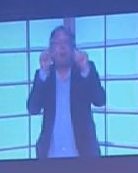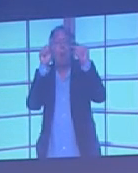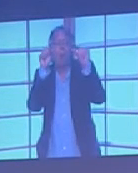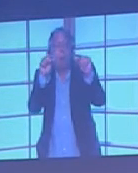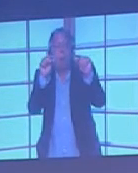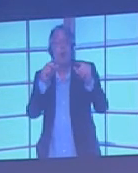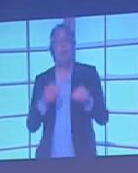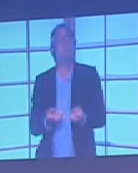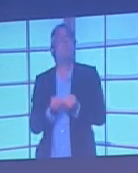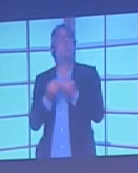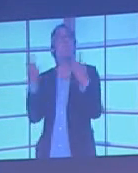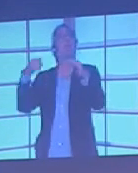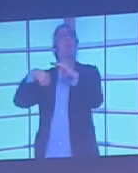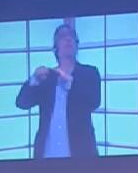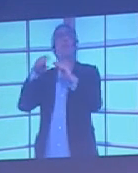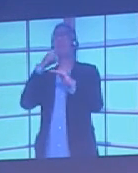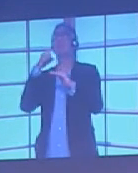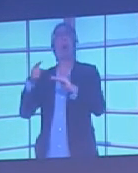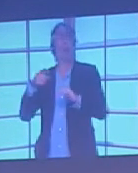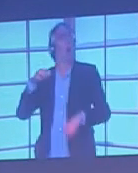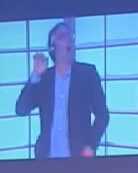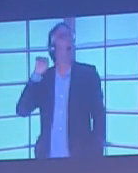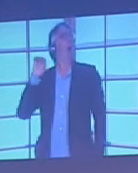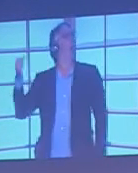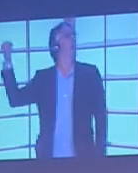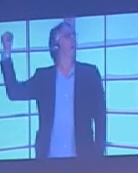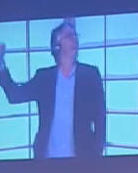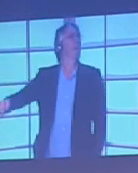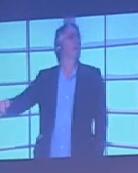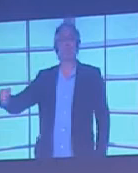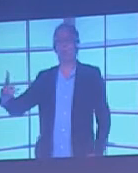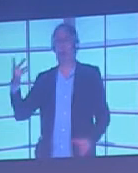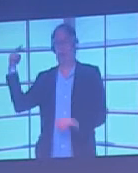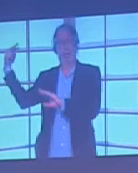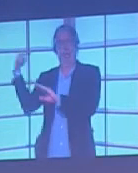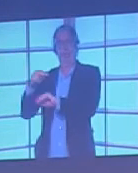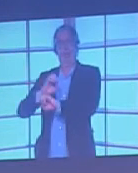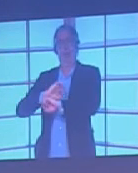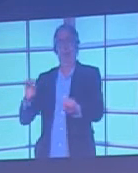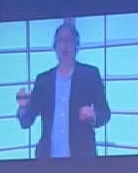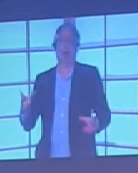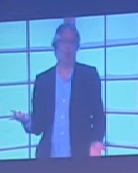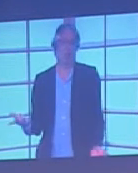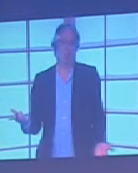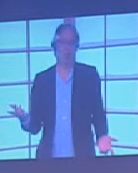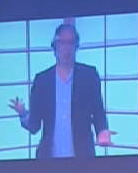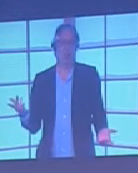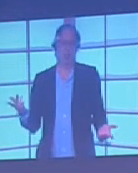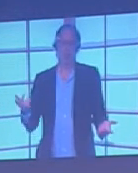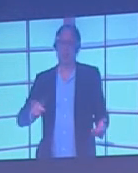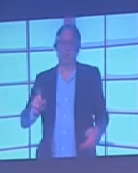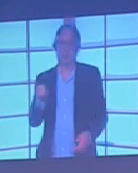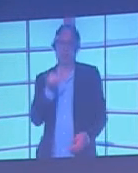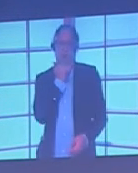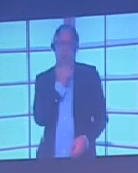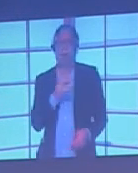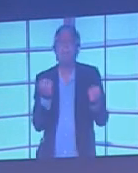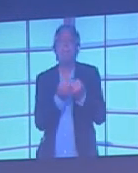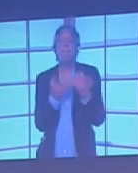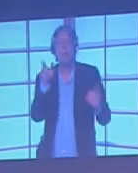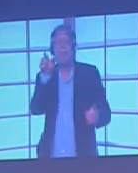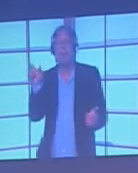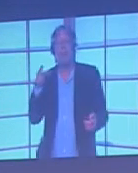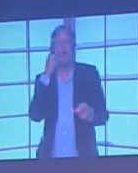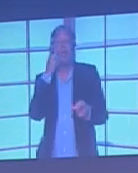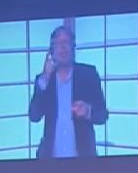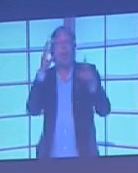say to me, well, we can put them here because there's no view of the pitch. Well, that's completely wrong. Most partially sighted people